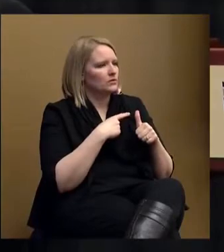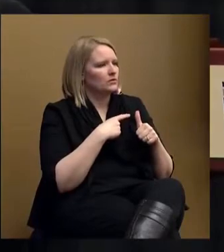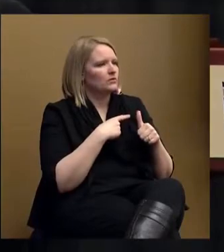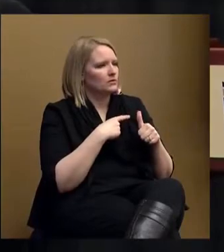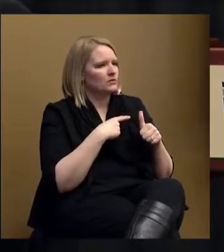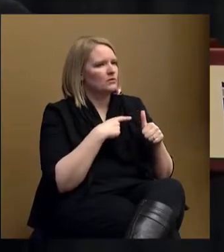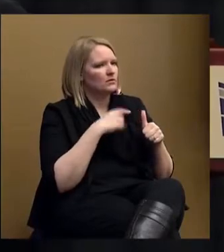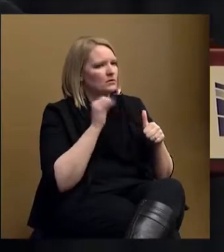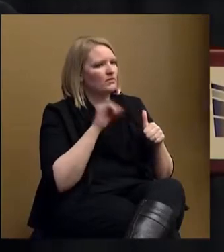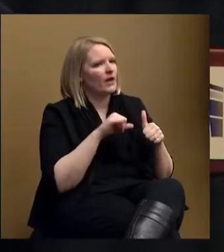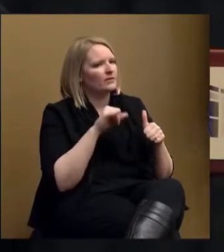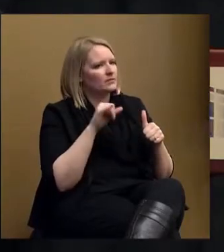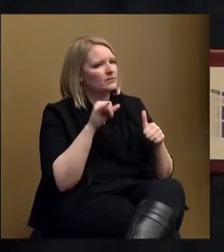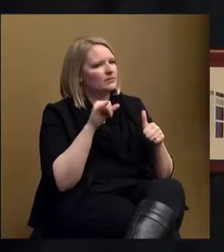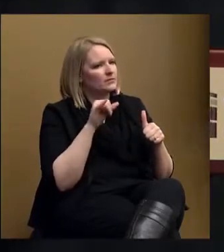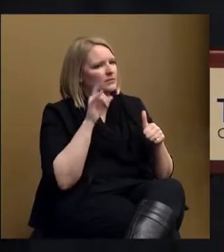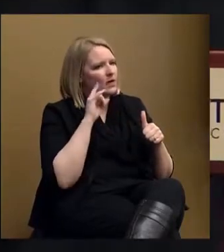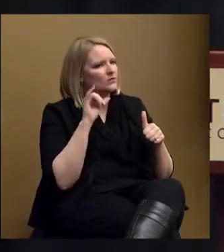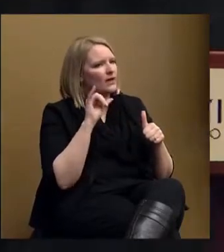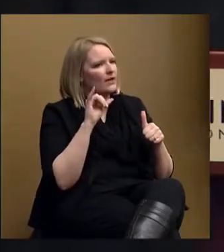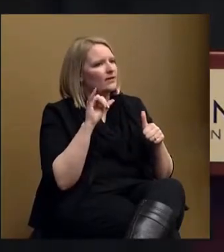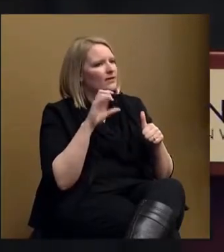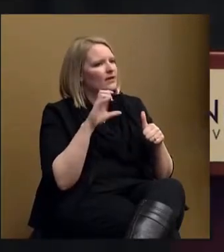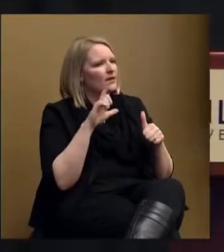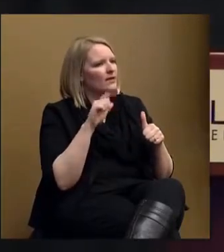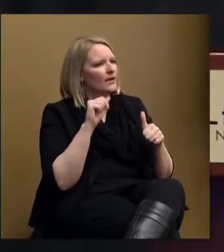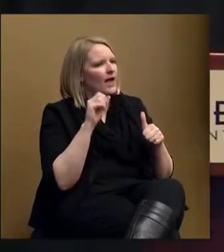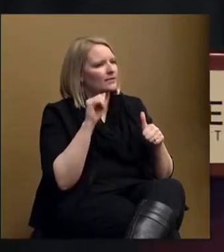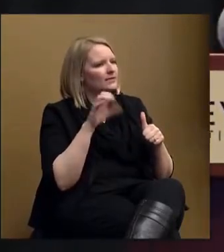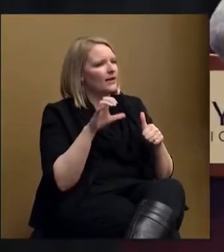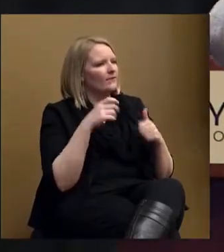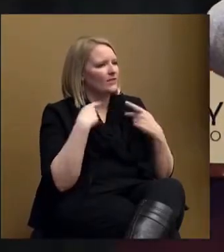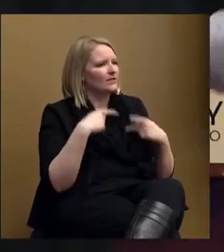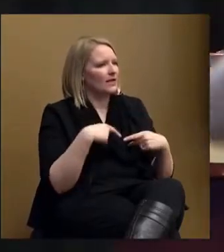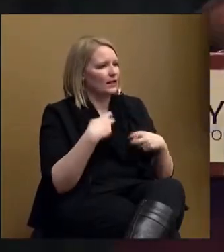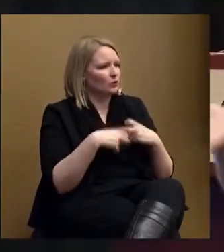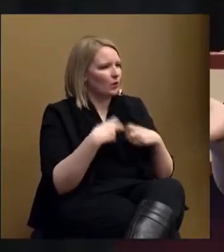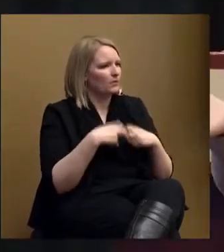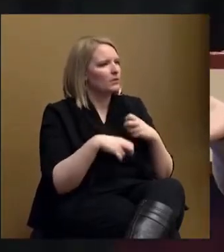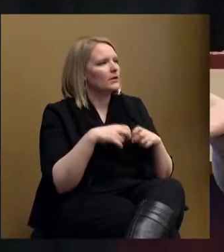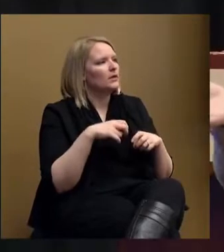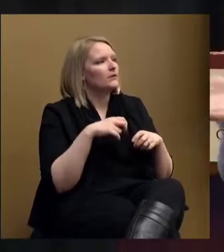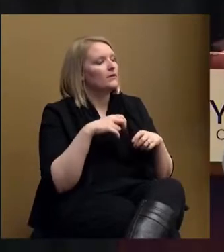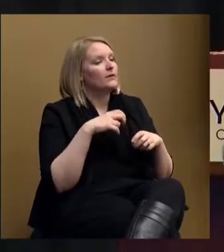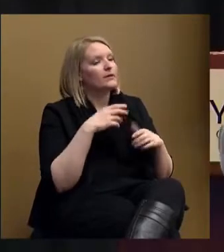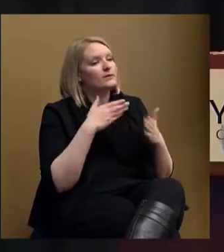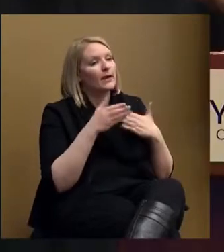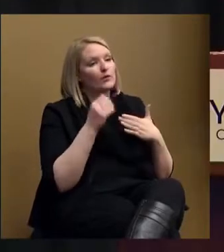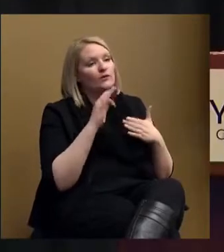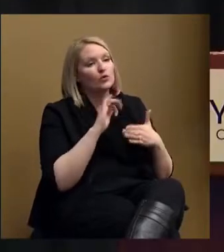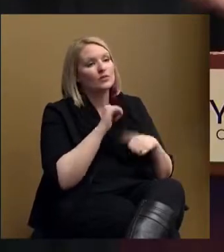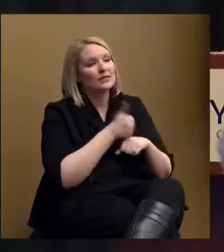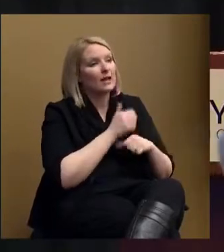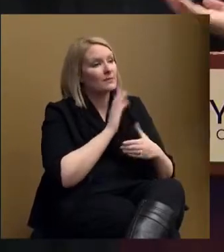those sound like very classic physiological things, and so even if you put the best interventions in place,